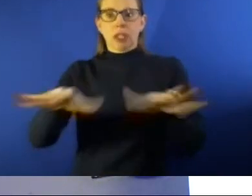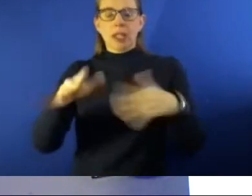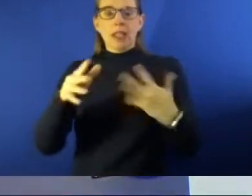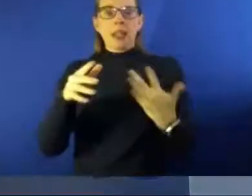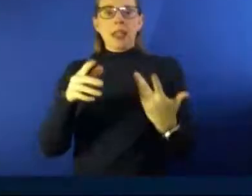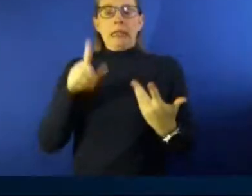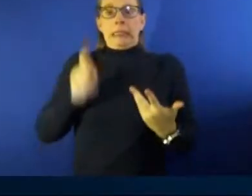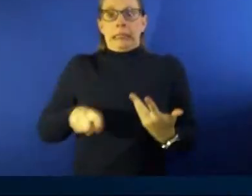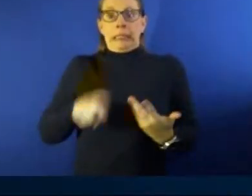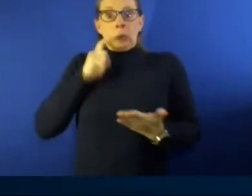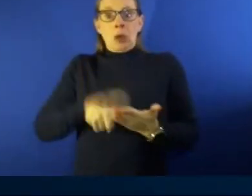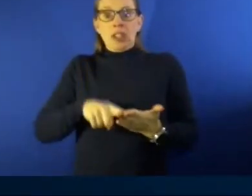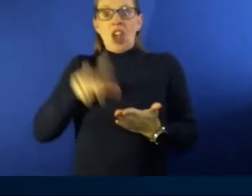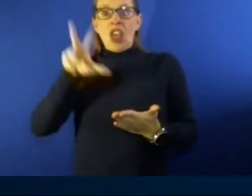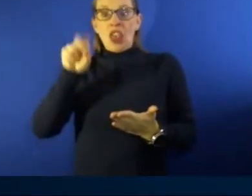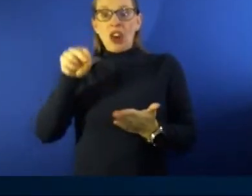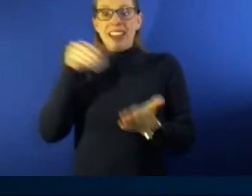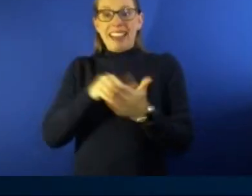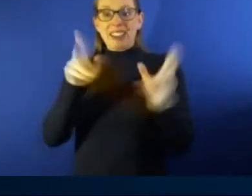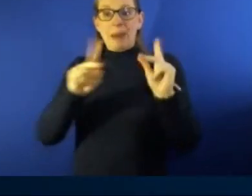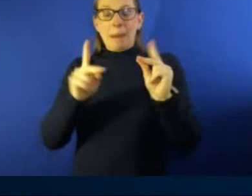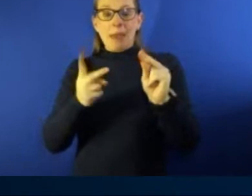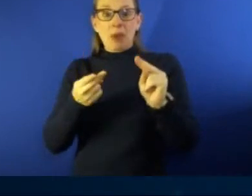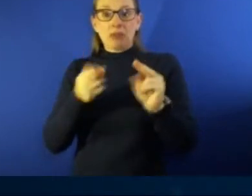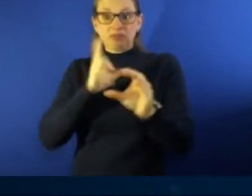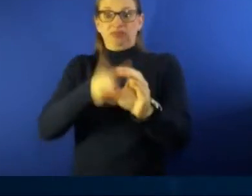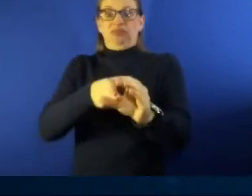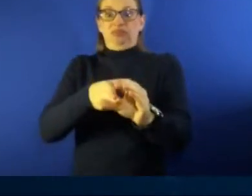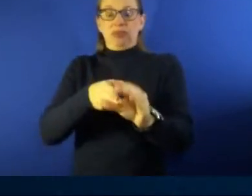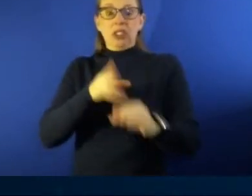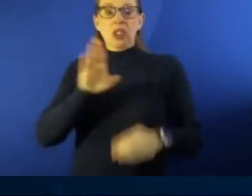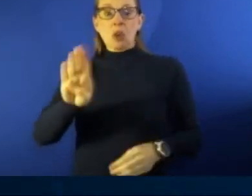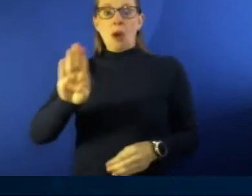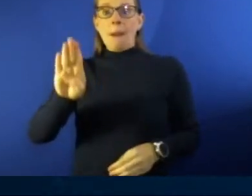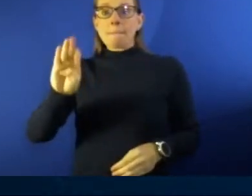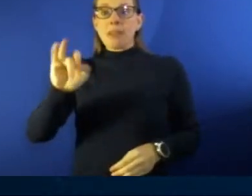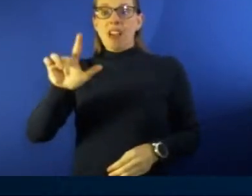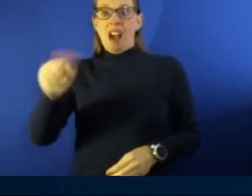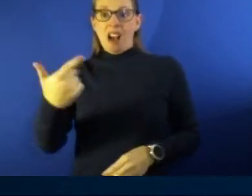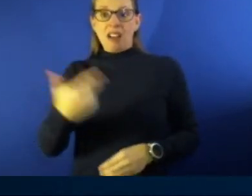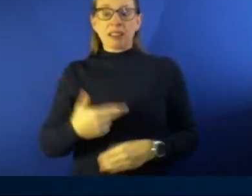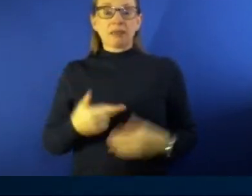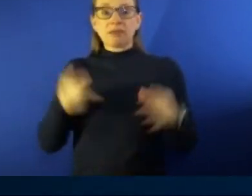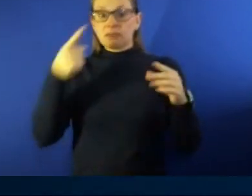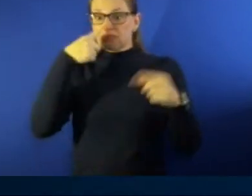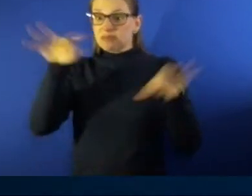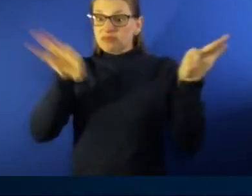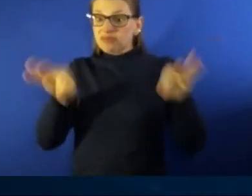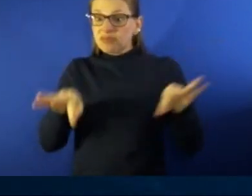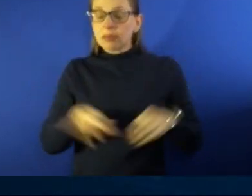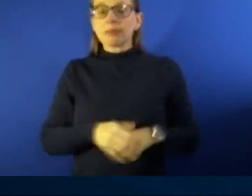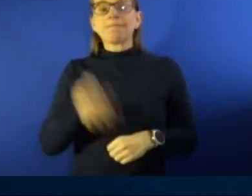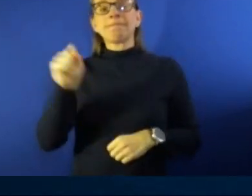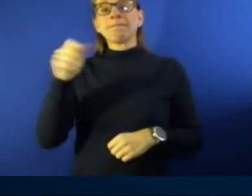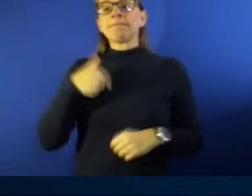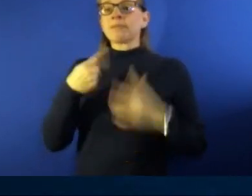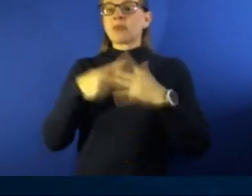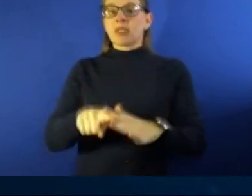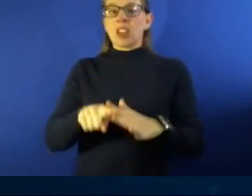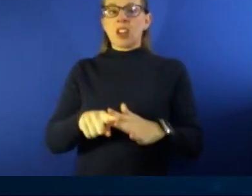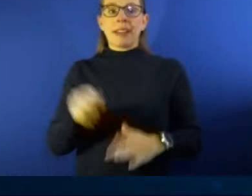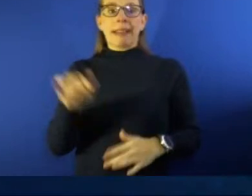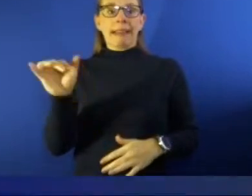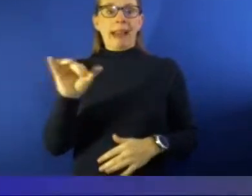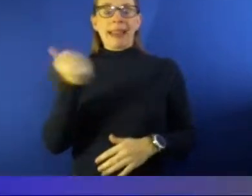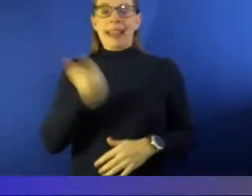people that are engaged with your blog. Tell us a little bit about that. Yeah, so I started just like anybody else,